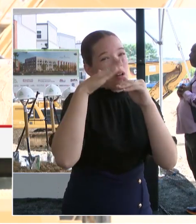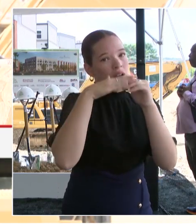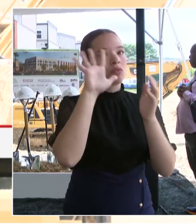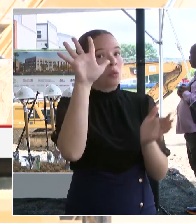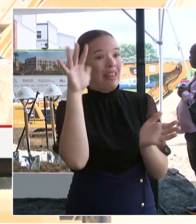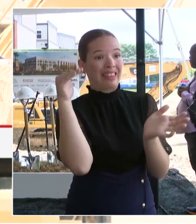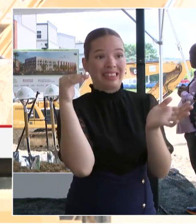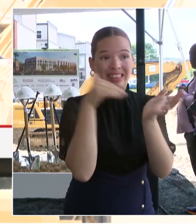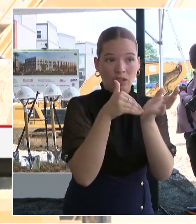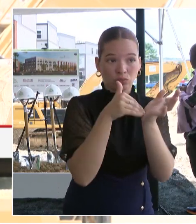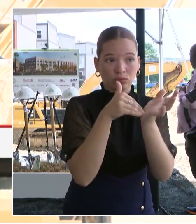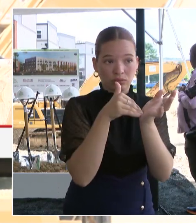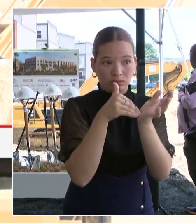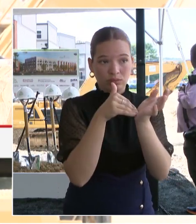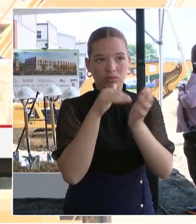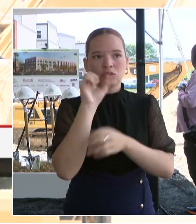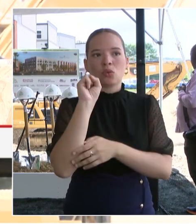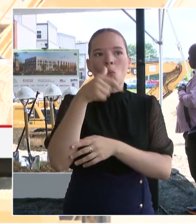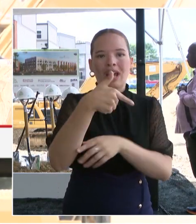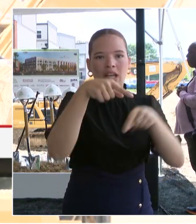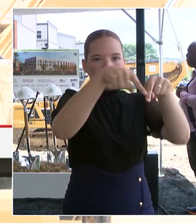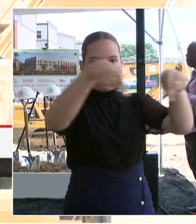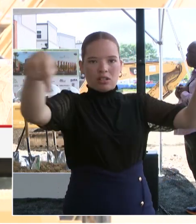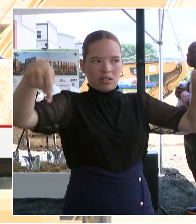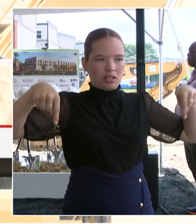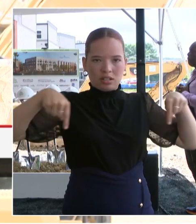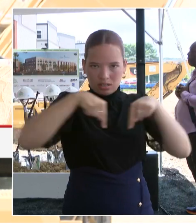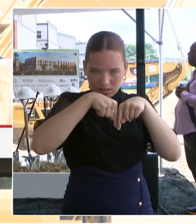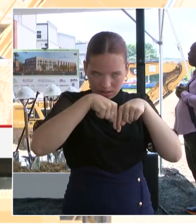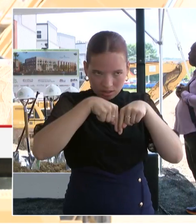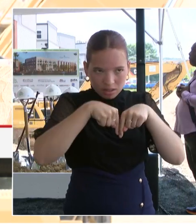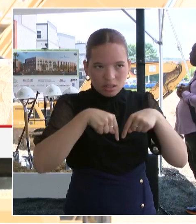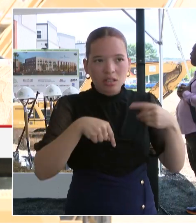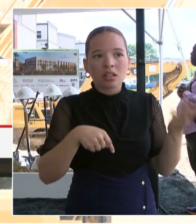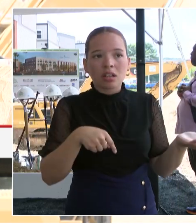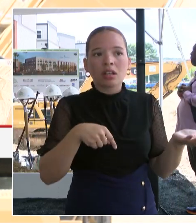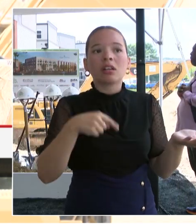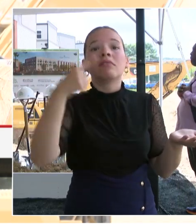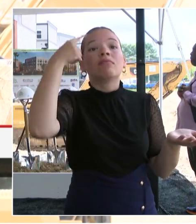are actively looking for the appropriate co-location for this housing.